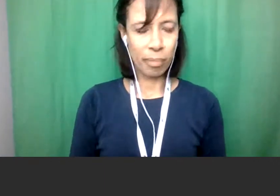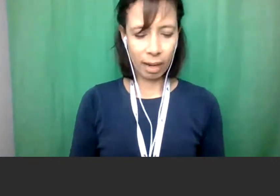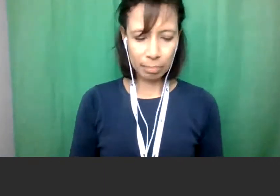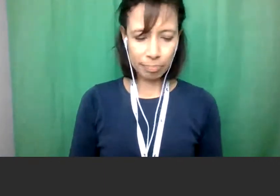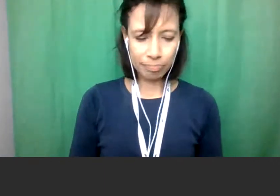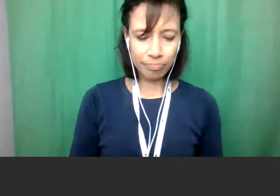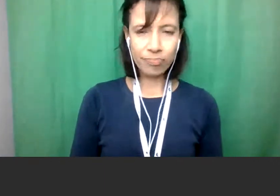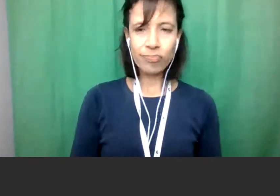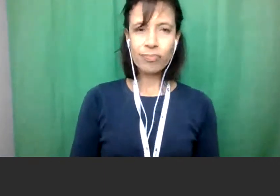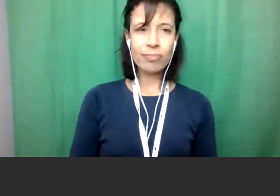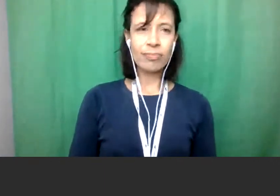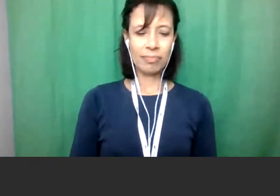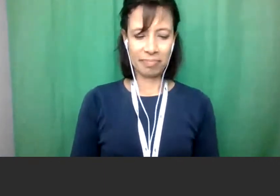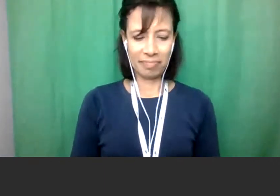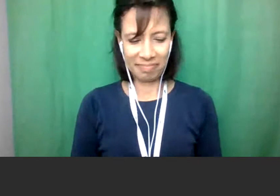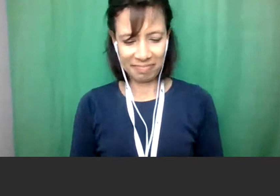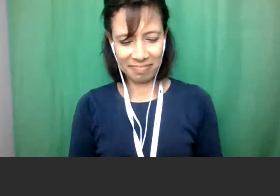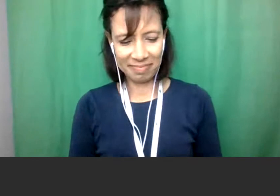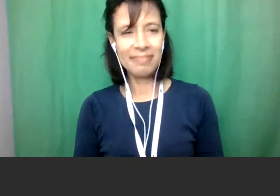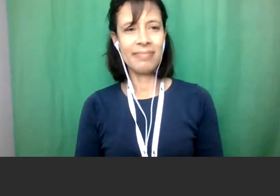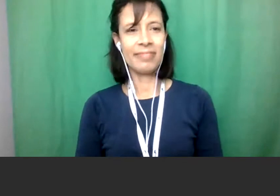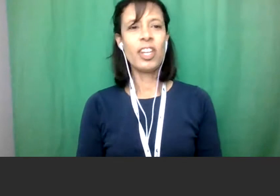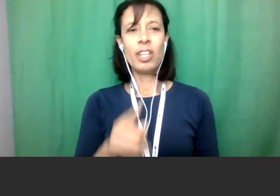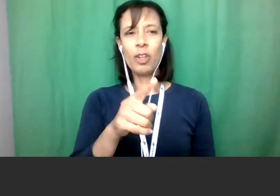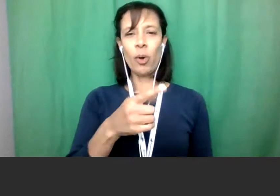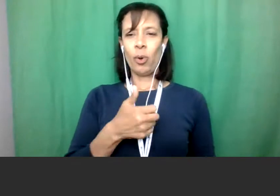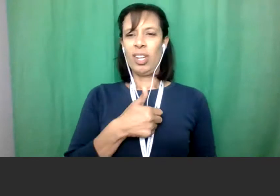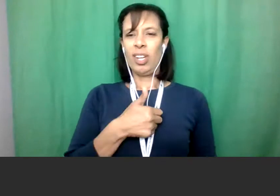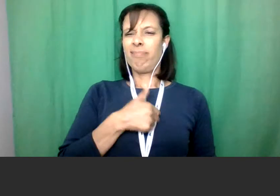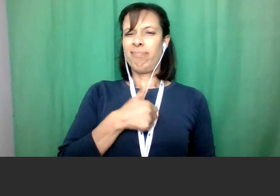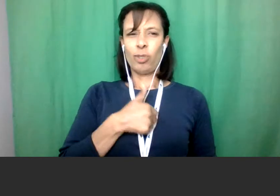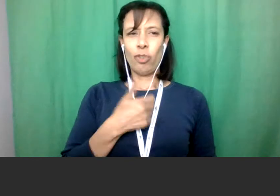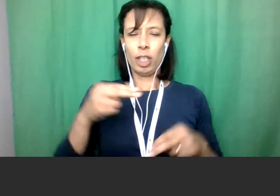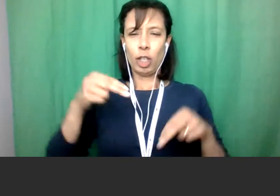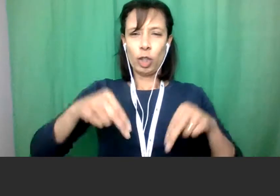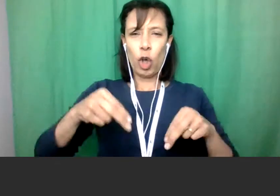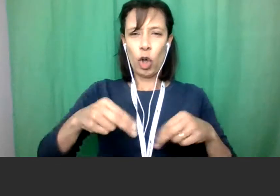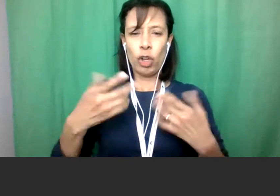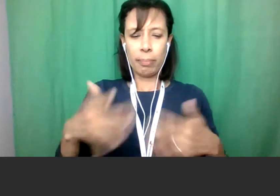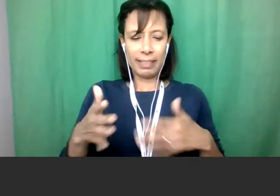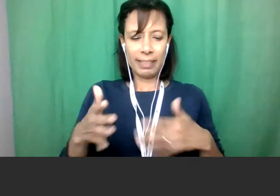Sorry about that. Dog sorted. Right.